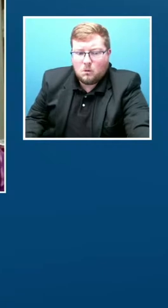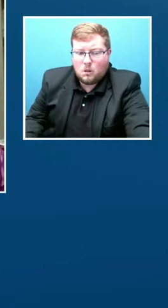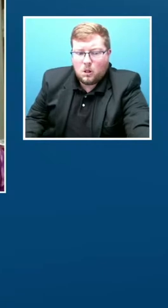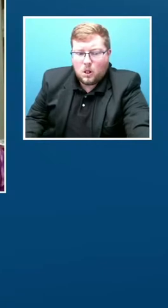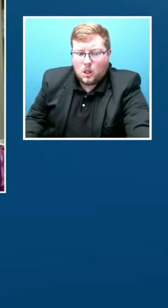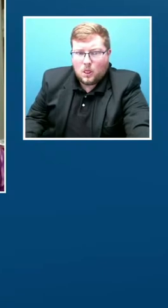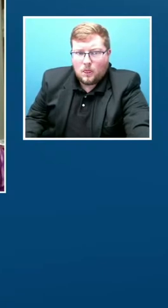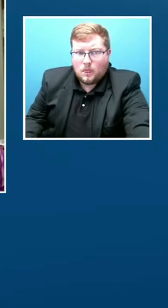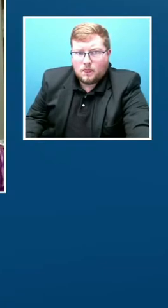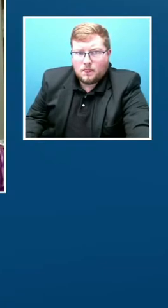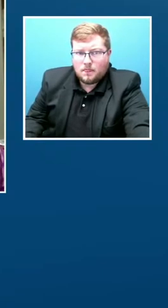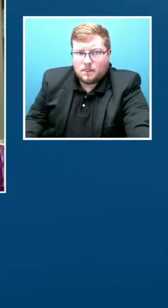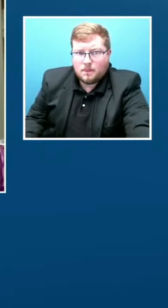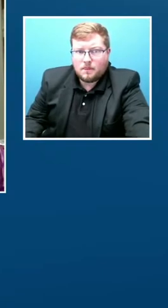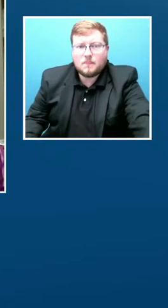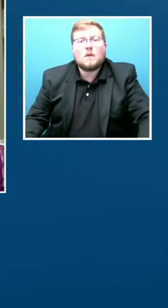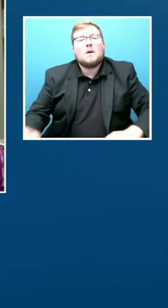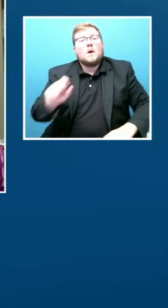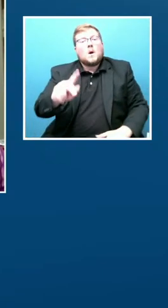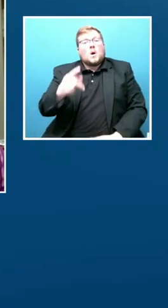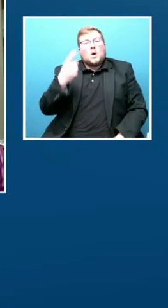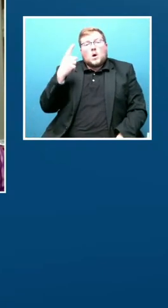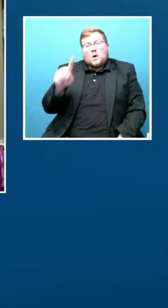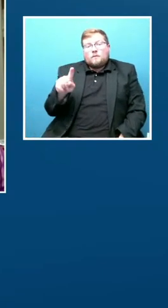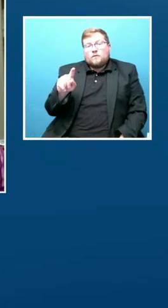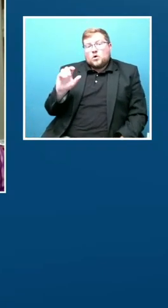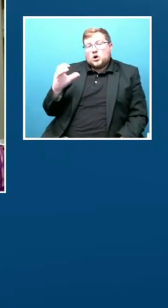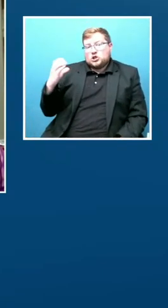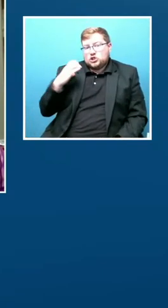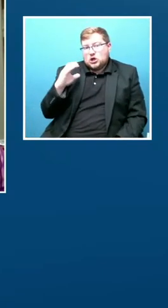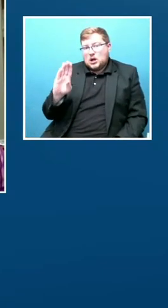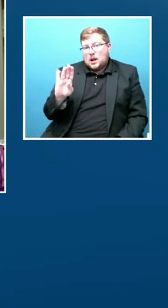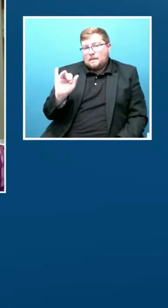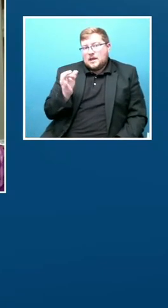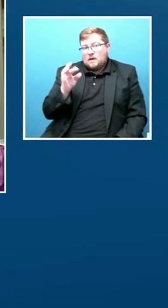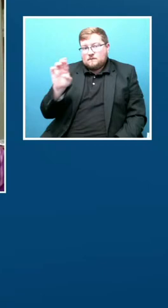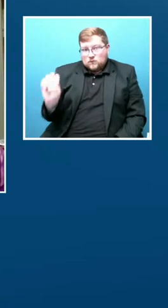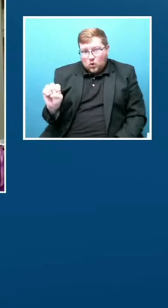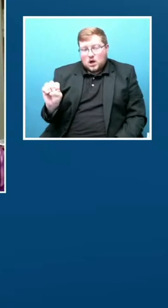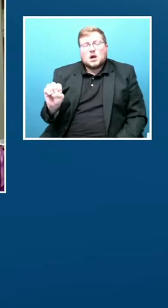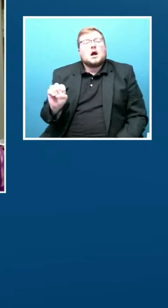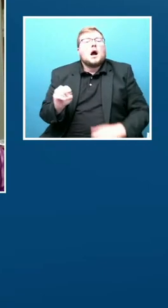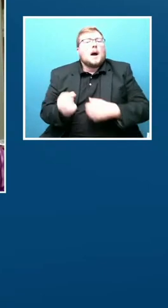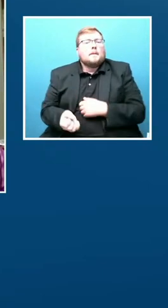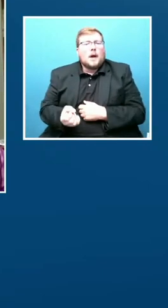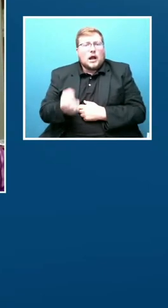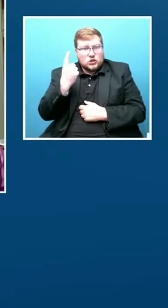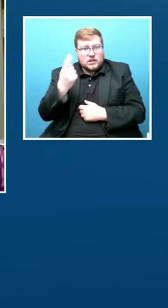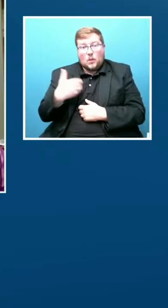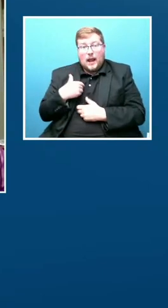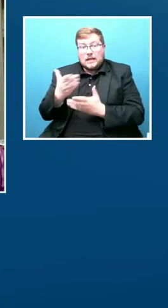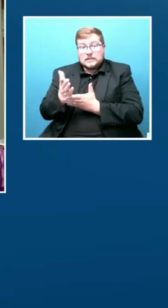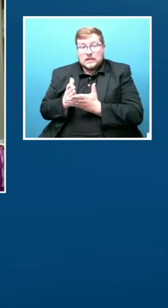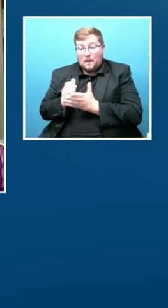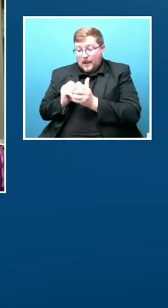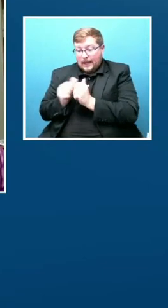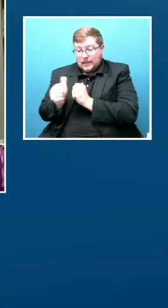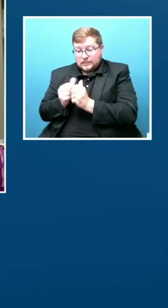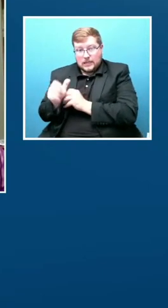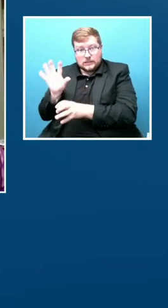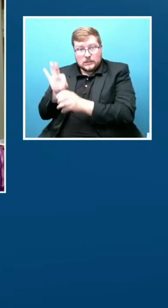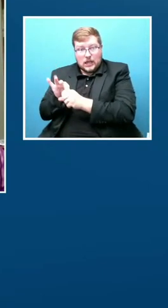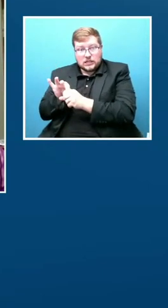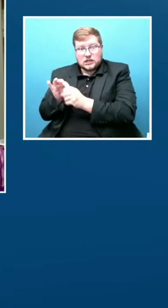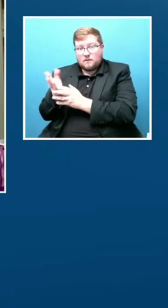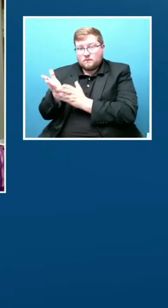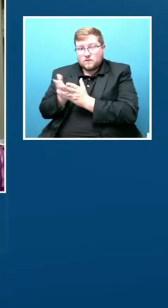So this is for Chair Biafor. I understand that there were contested elections for other positions held